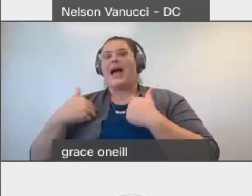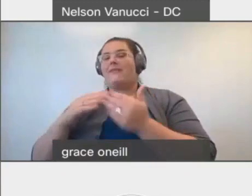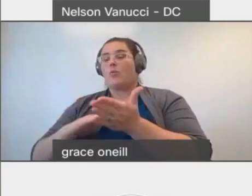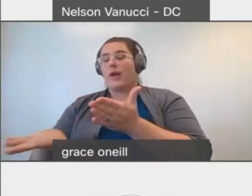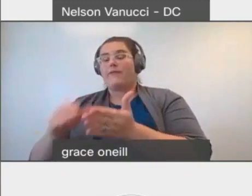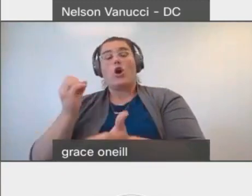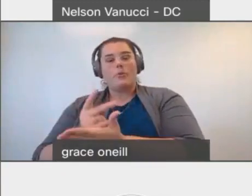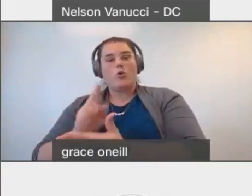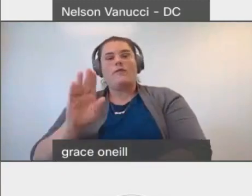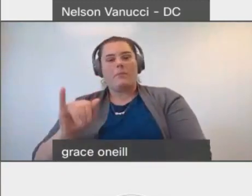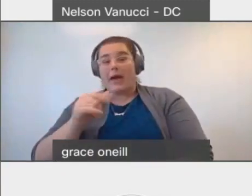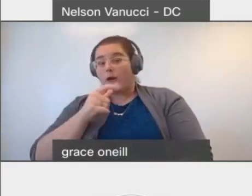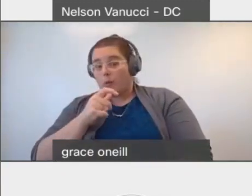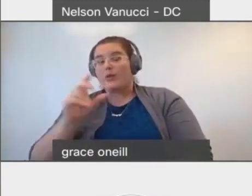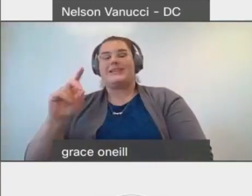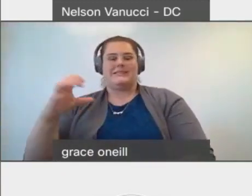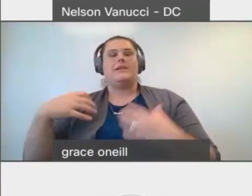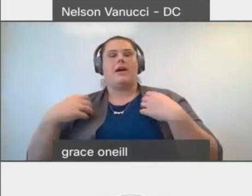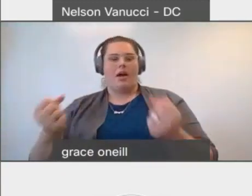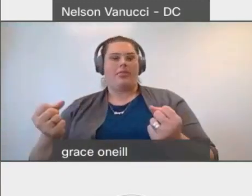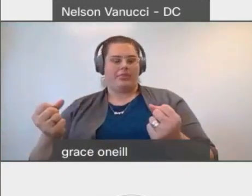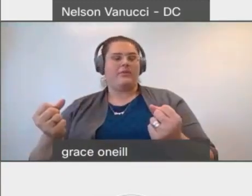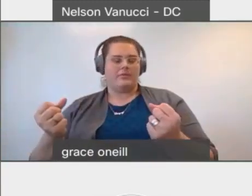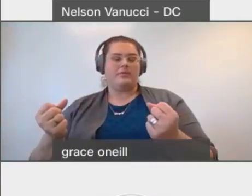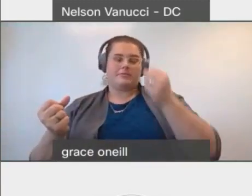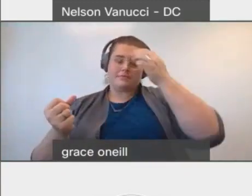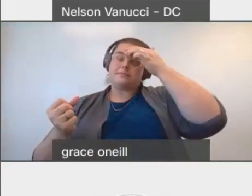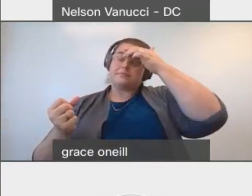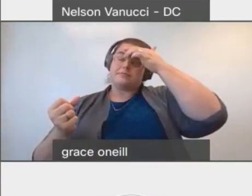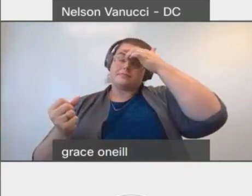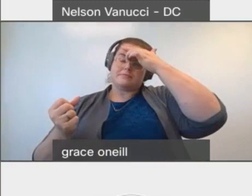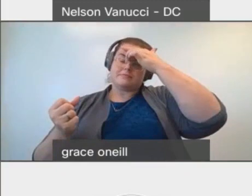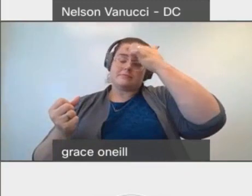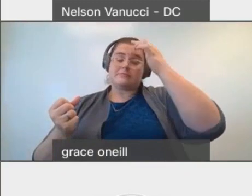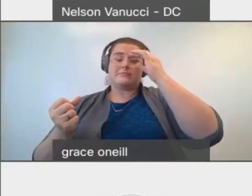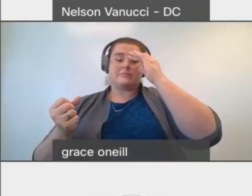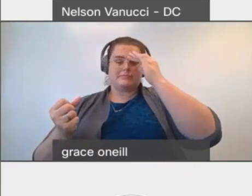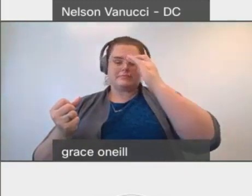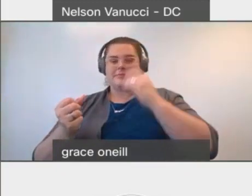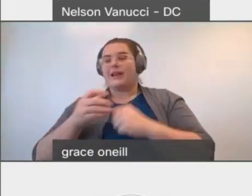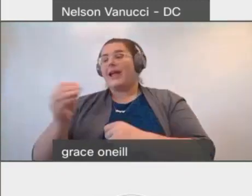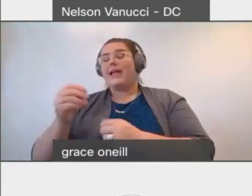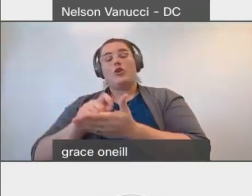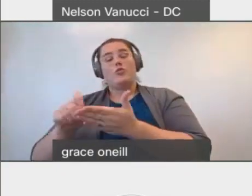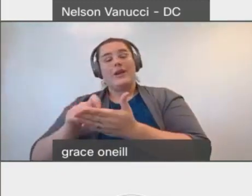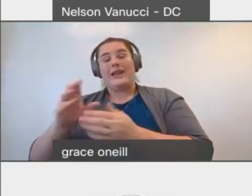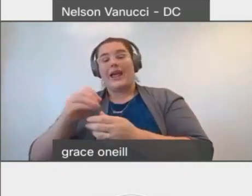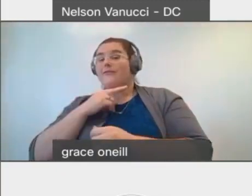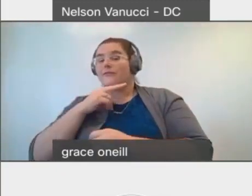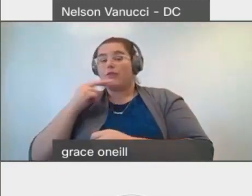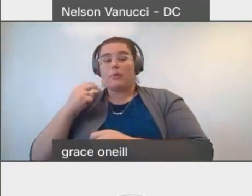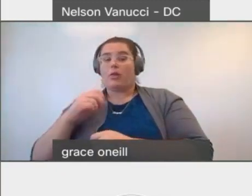Health. And the written response to that question and the verbal response last week from DC Health